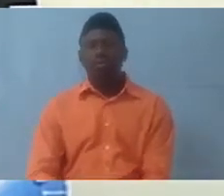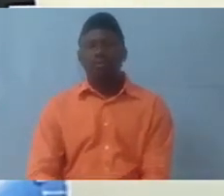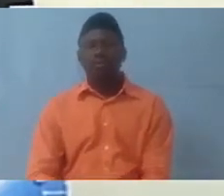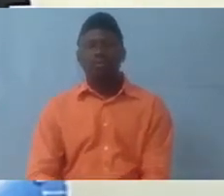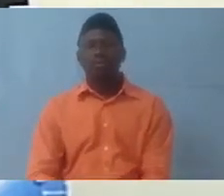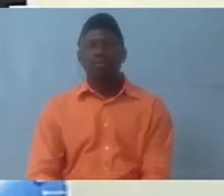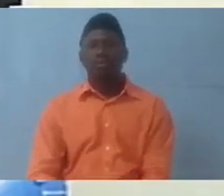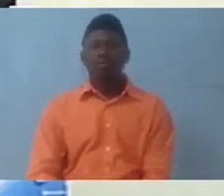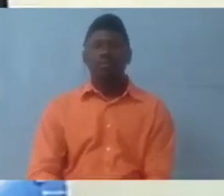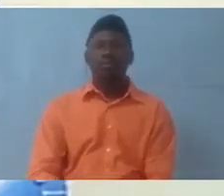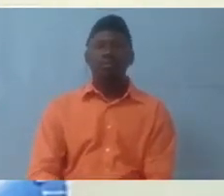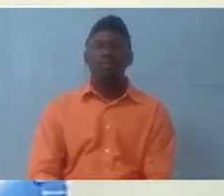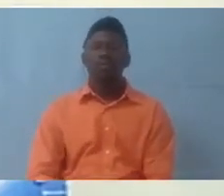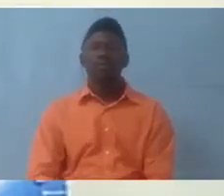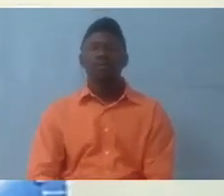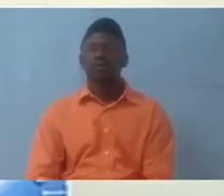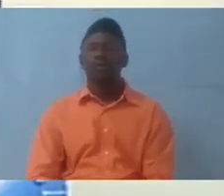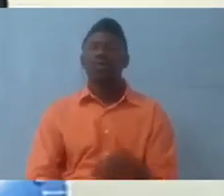Banjul. So